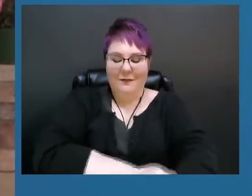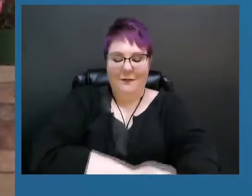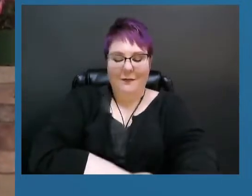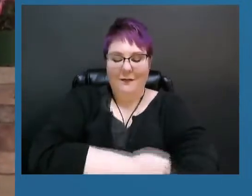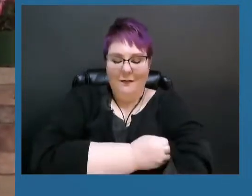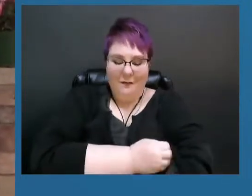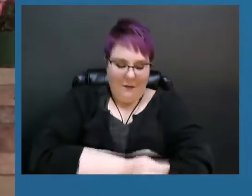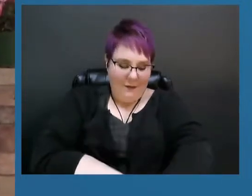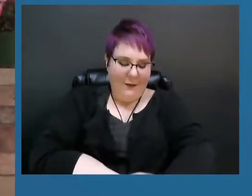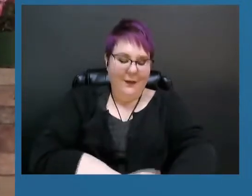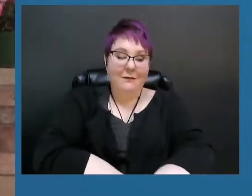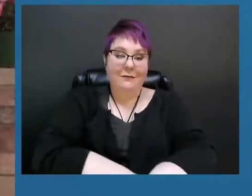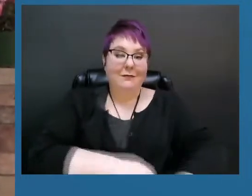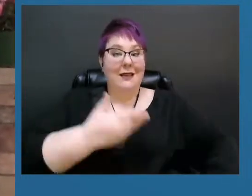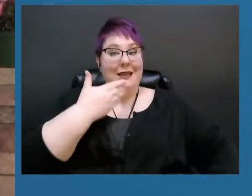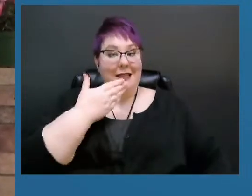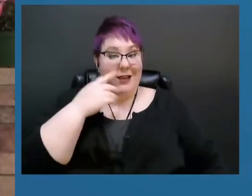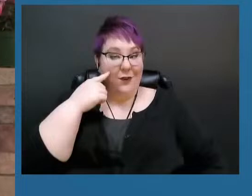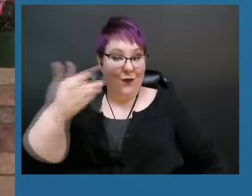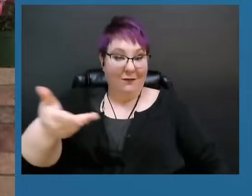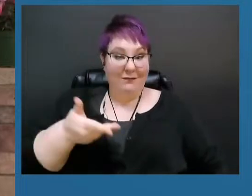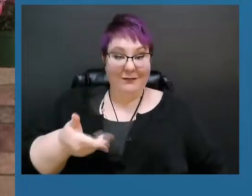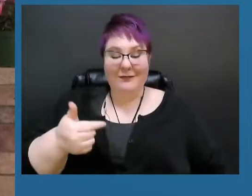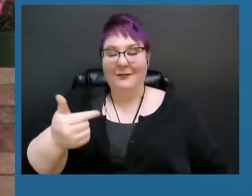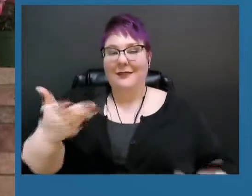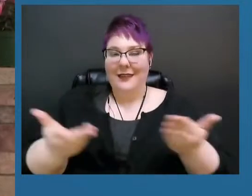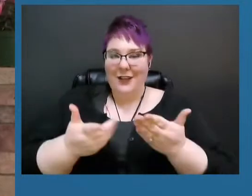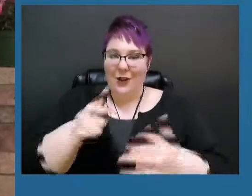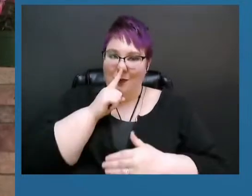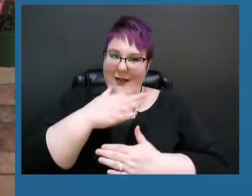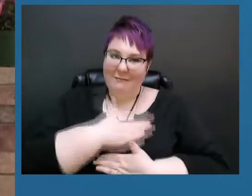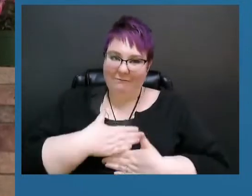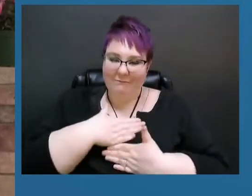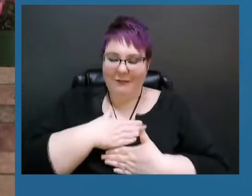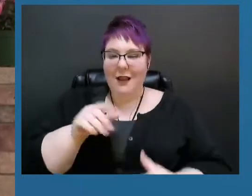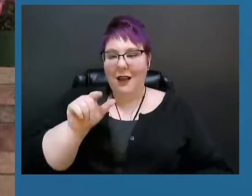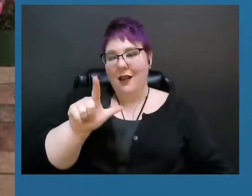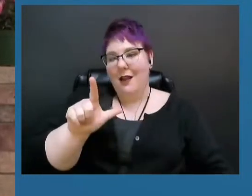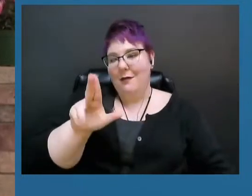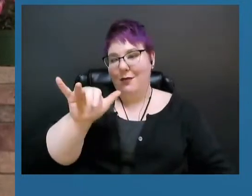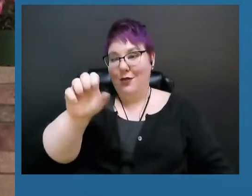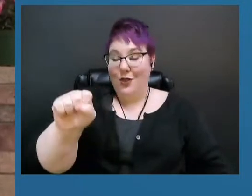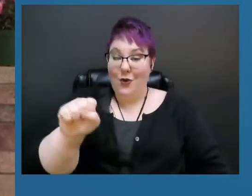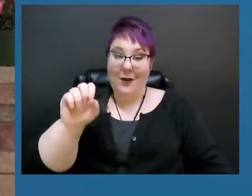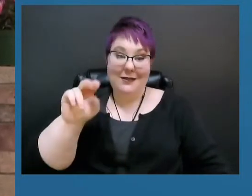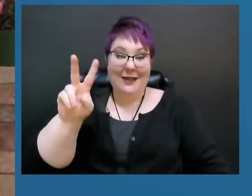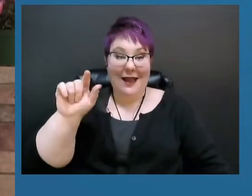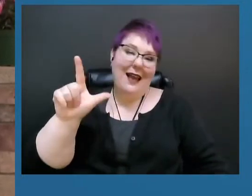Thank you, everybody, for having me here today. It's much appreciated. I'm Luis Alvarez, regular guy.